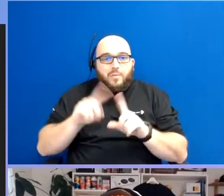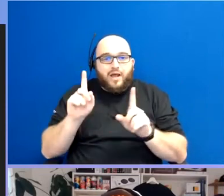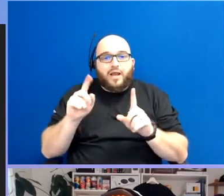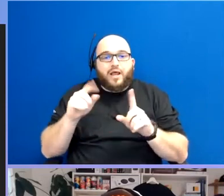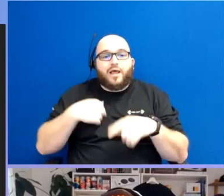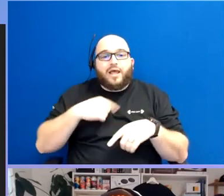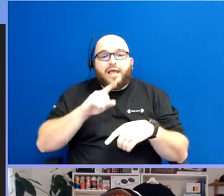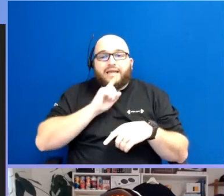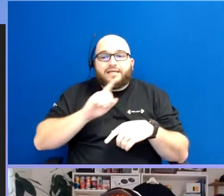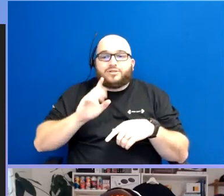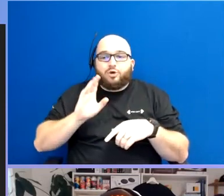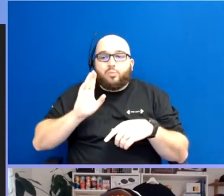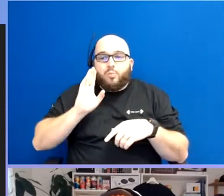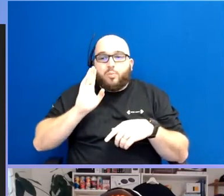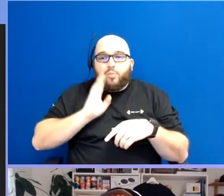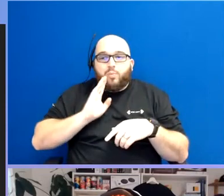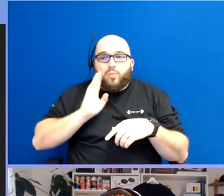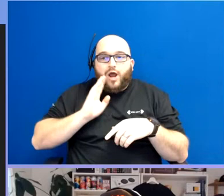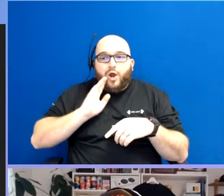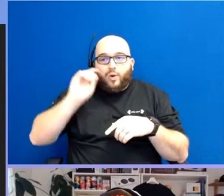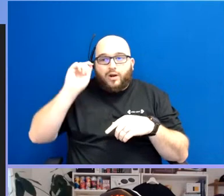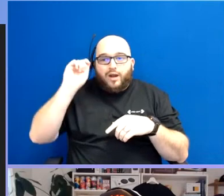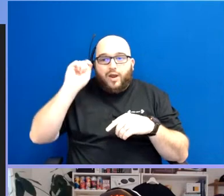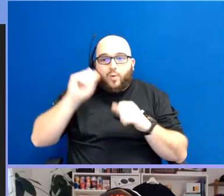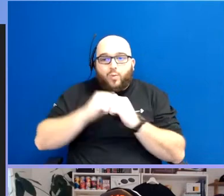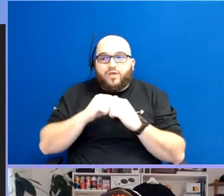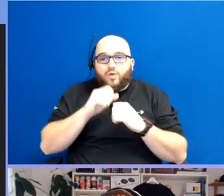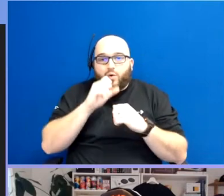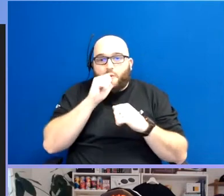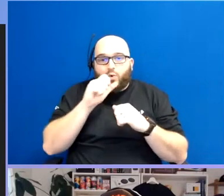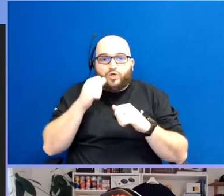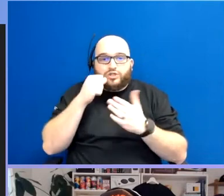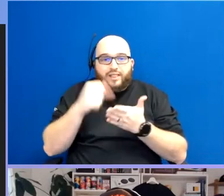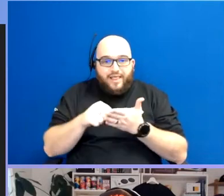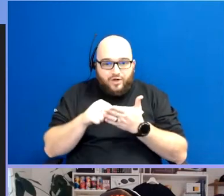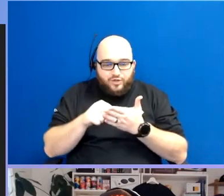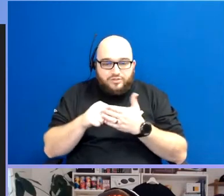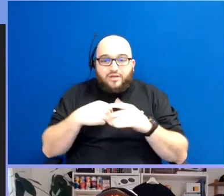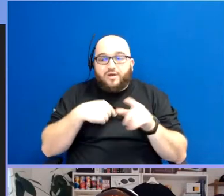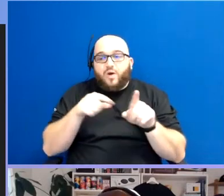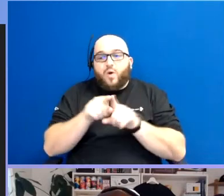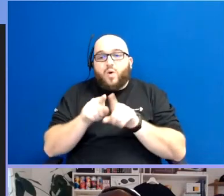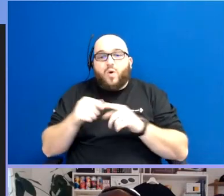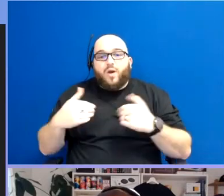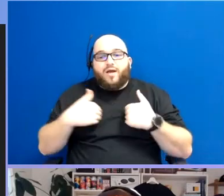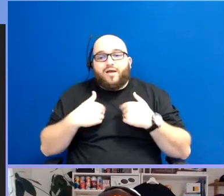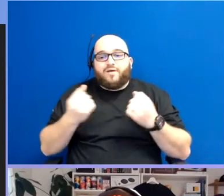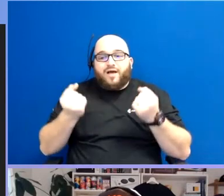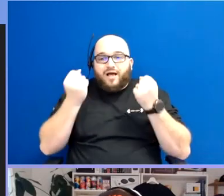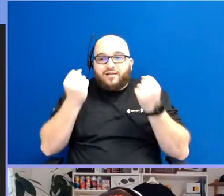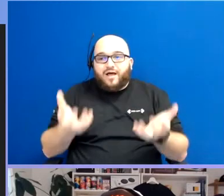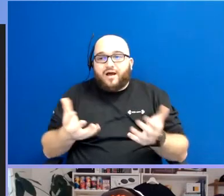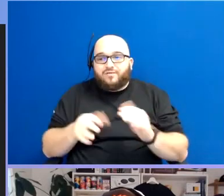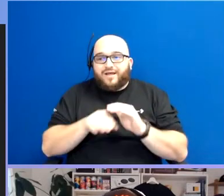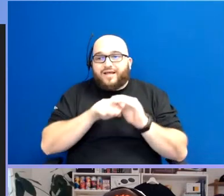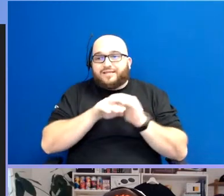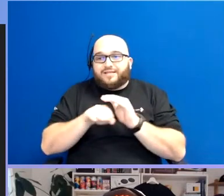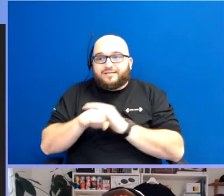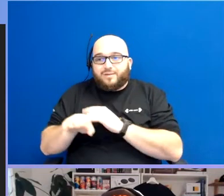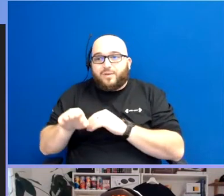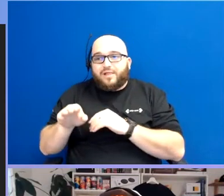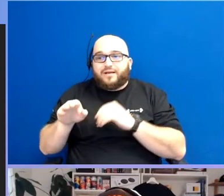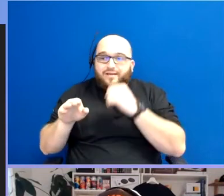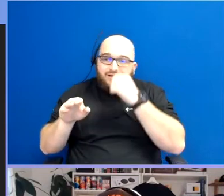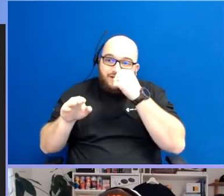It's a brown cap with orange letters. And I also have a lot of accessibility swag